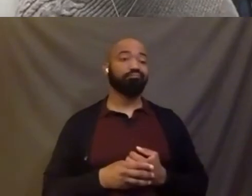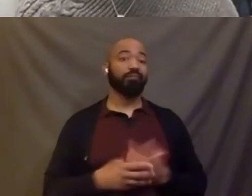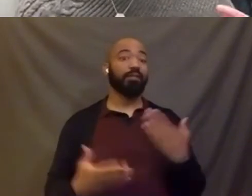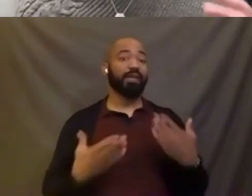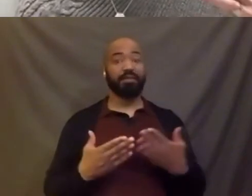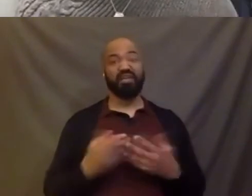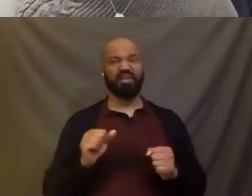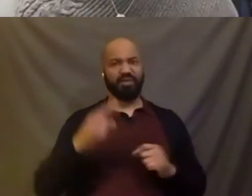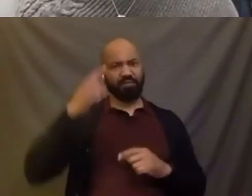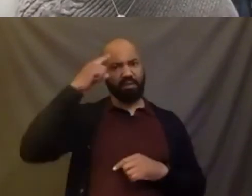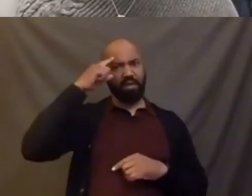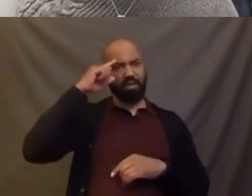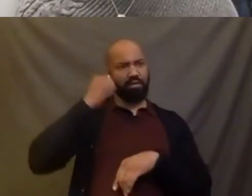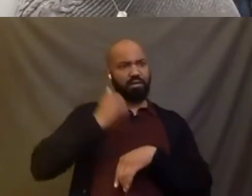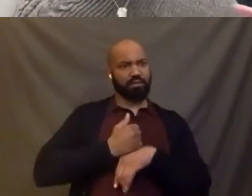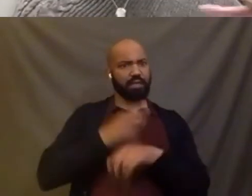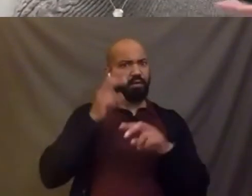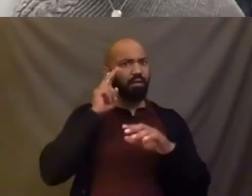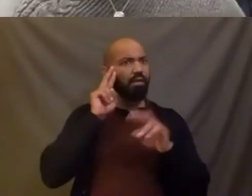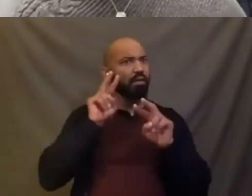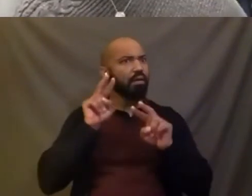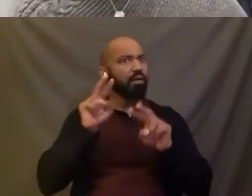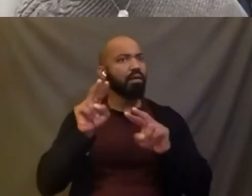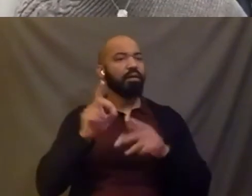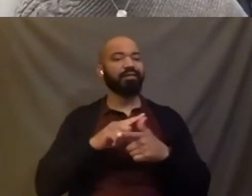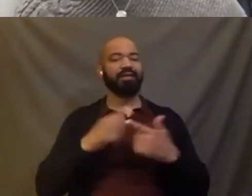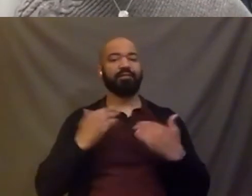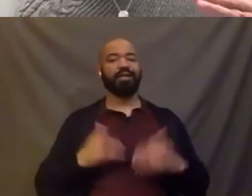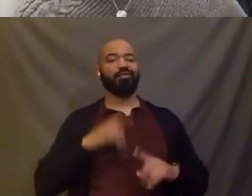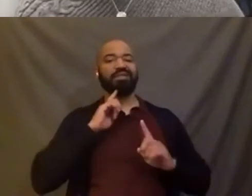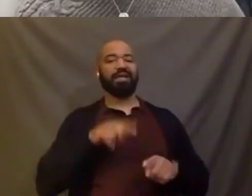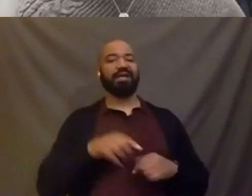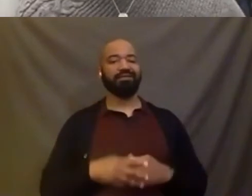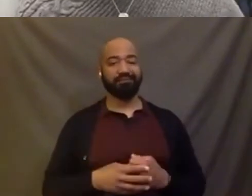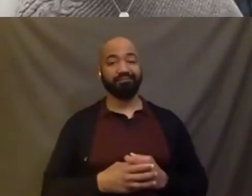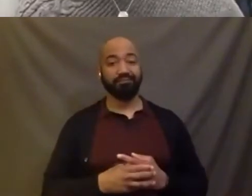anticipation of a response as well. So we all have heard, I'm sure, that